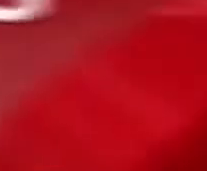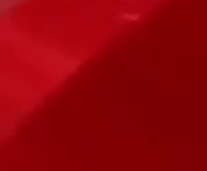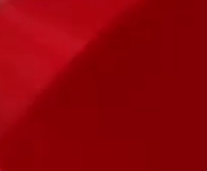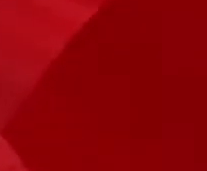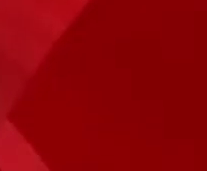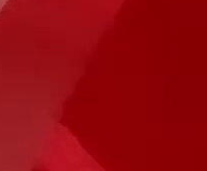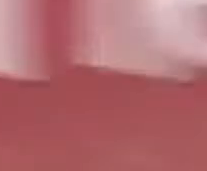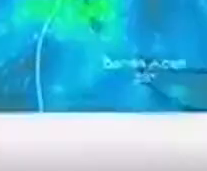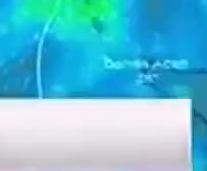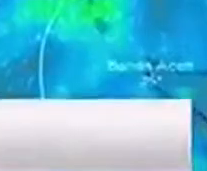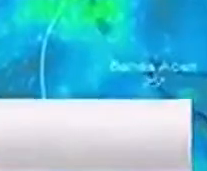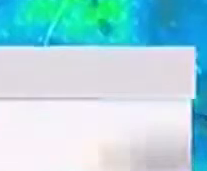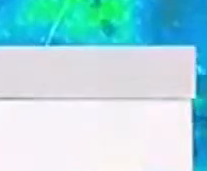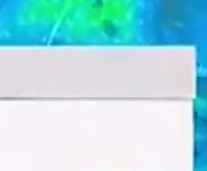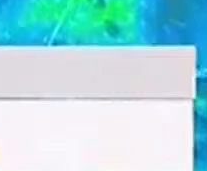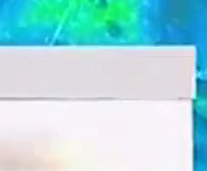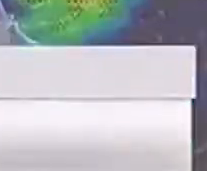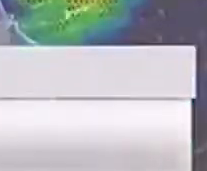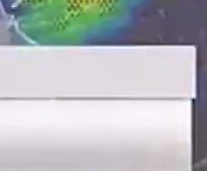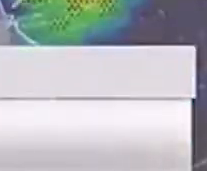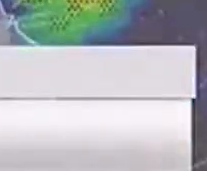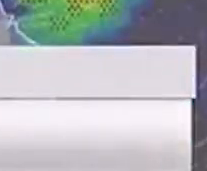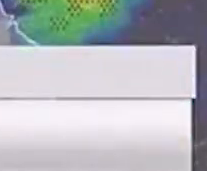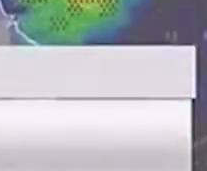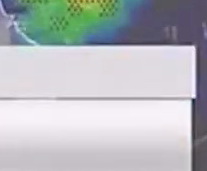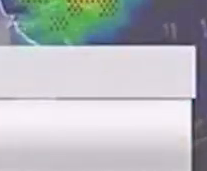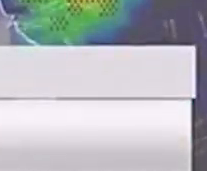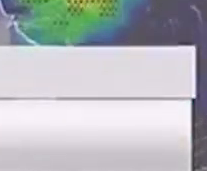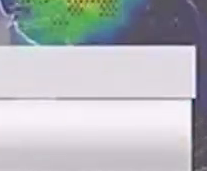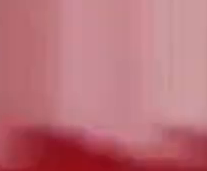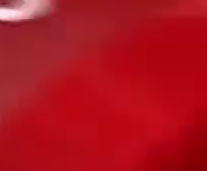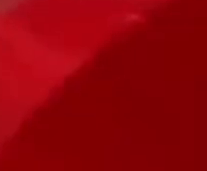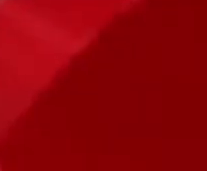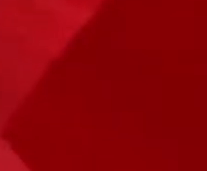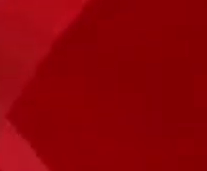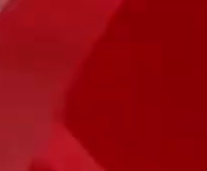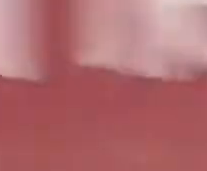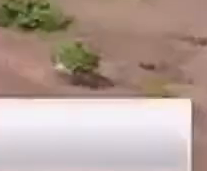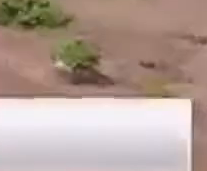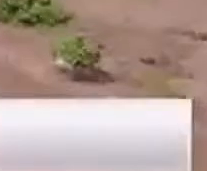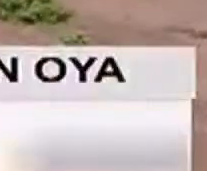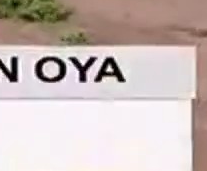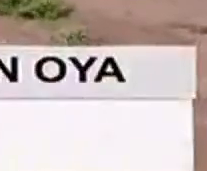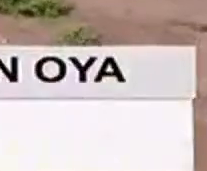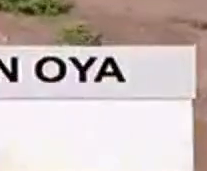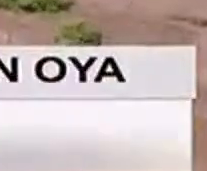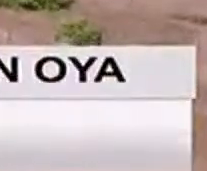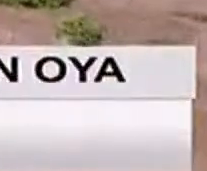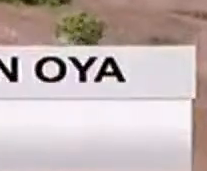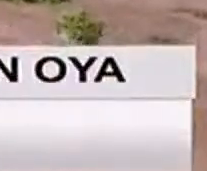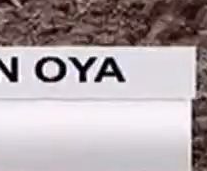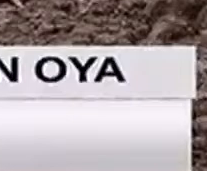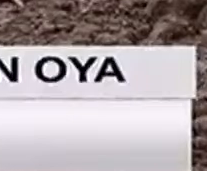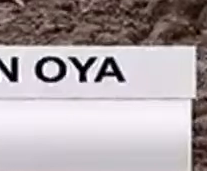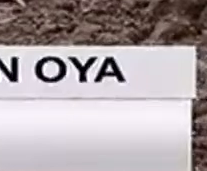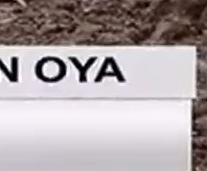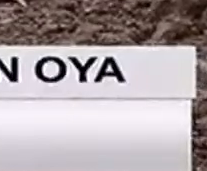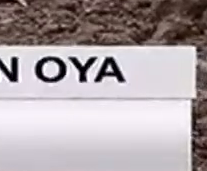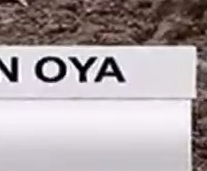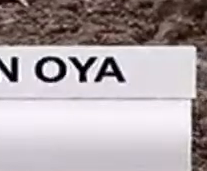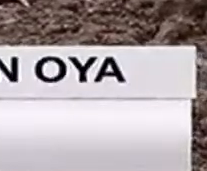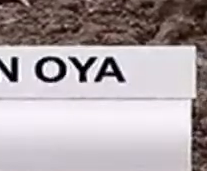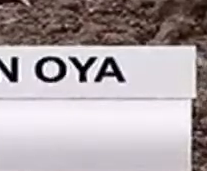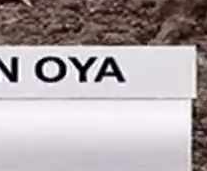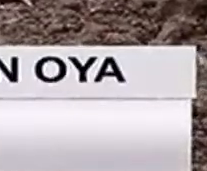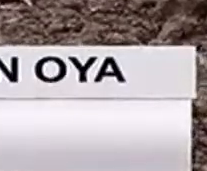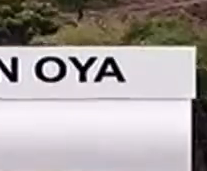storage. Burevi leaves the island and heads towards South India. Indigenous community in Pollebadda protests against